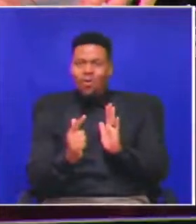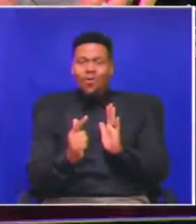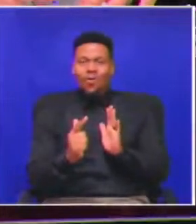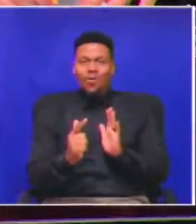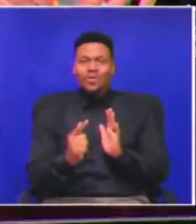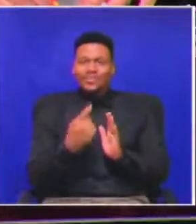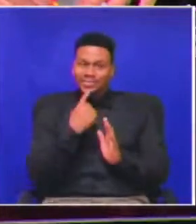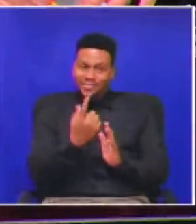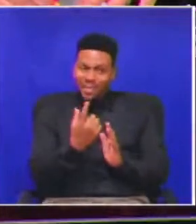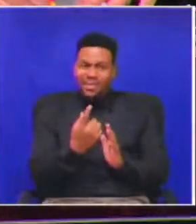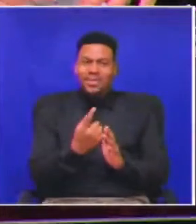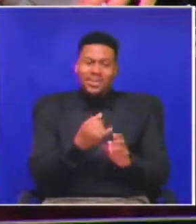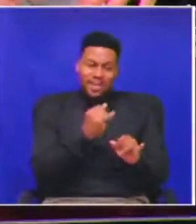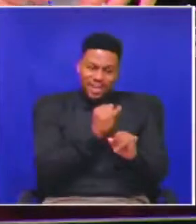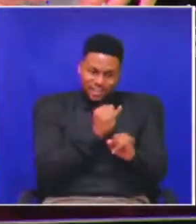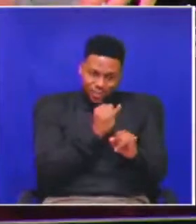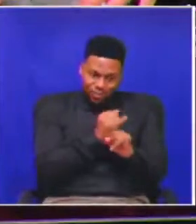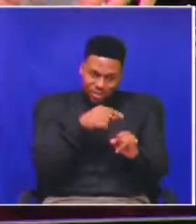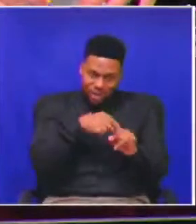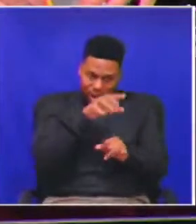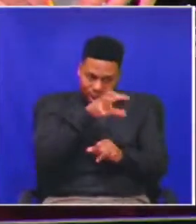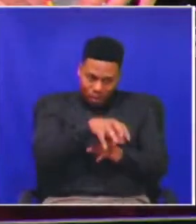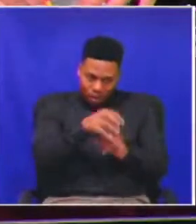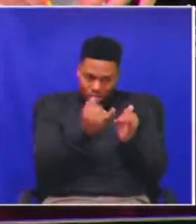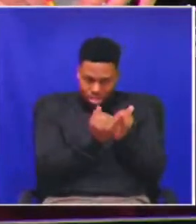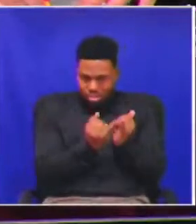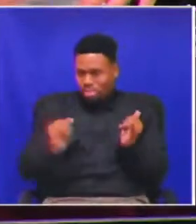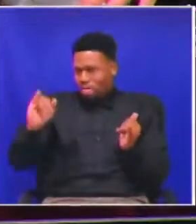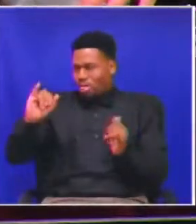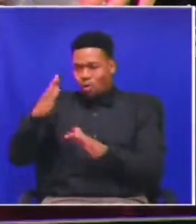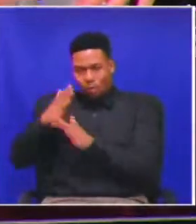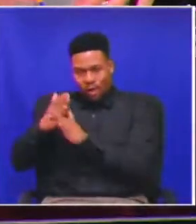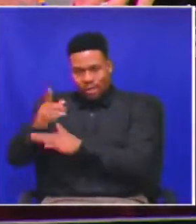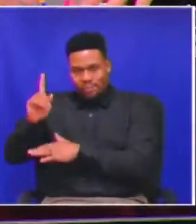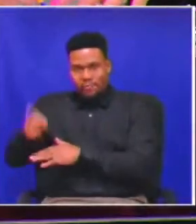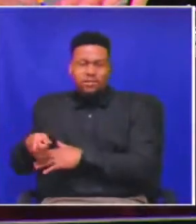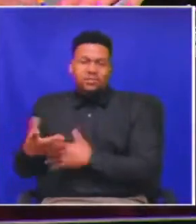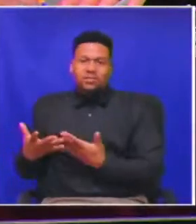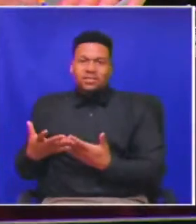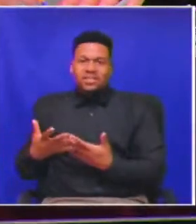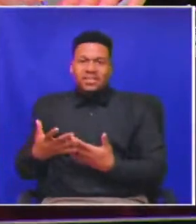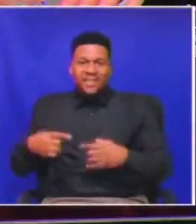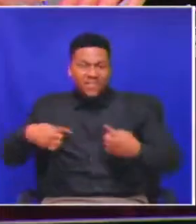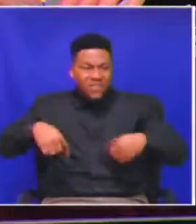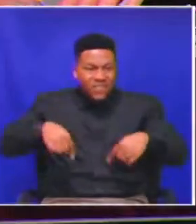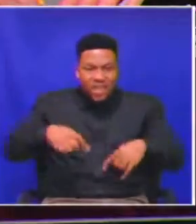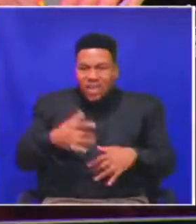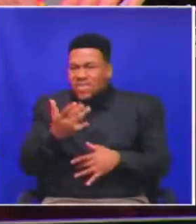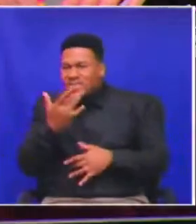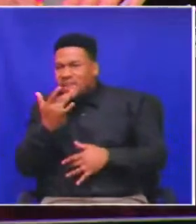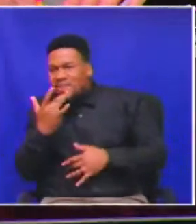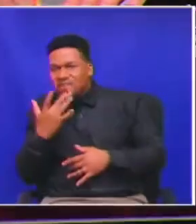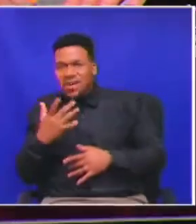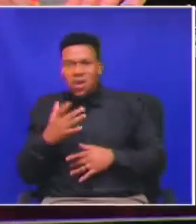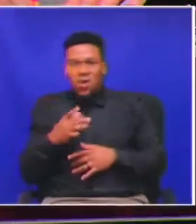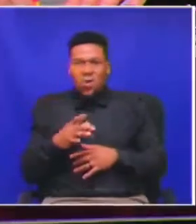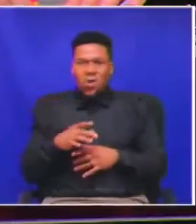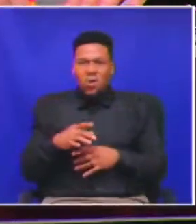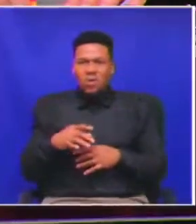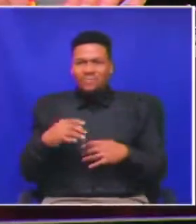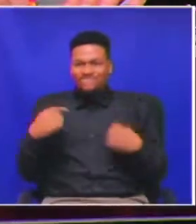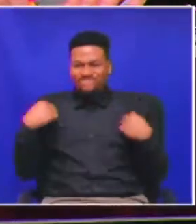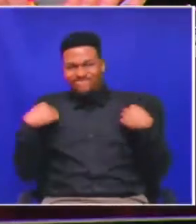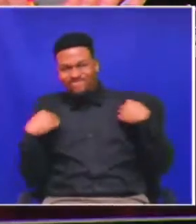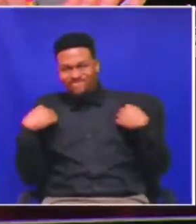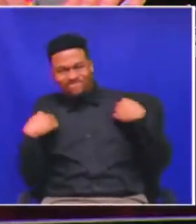independently without any fear or favor or prejudice. That is what I would like to